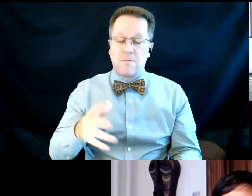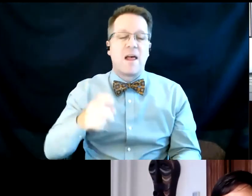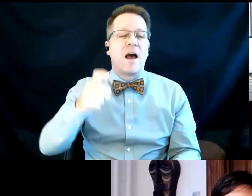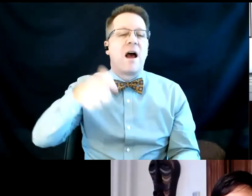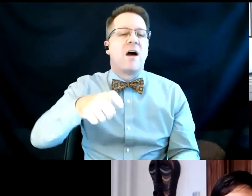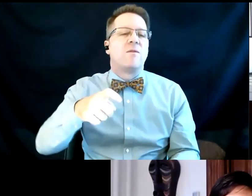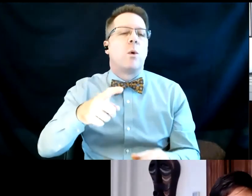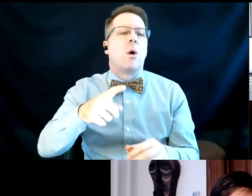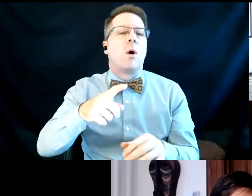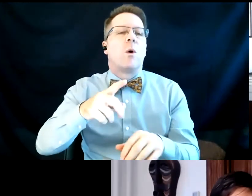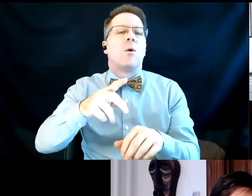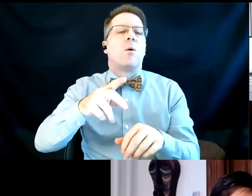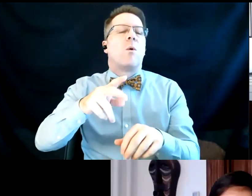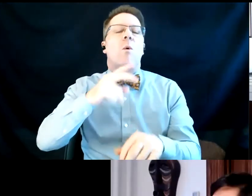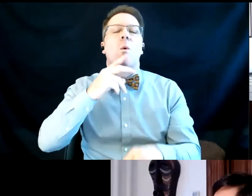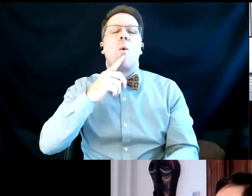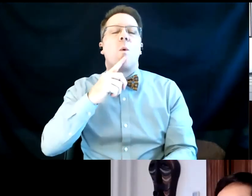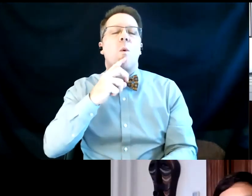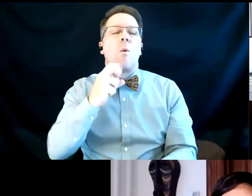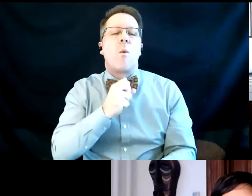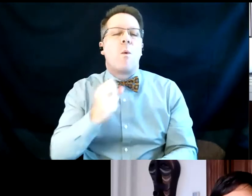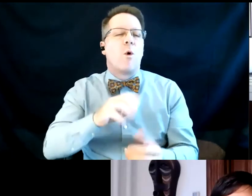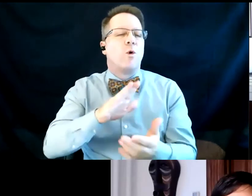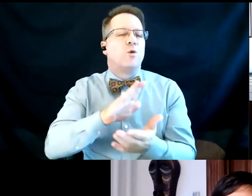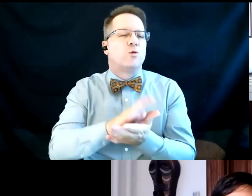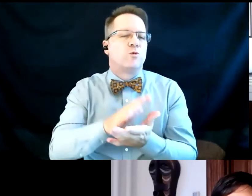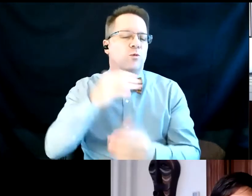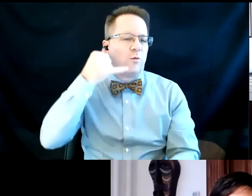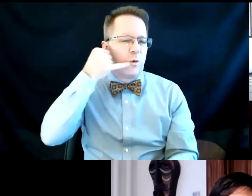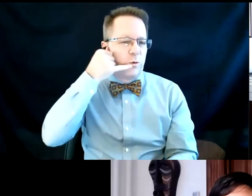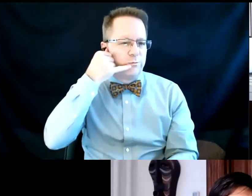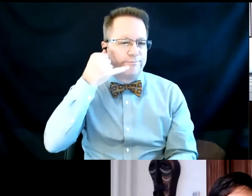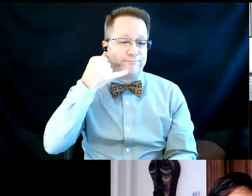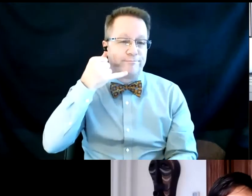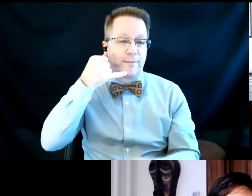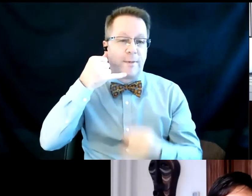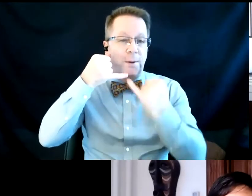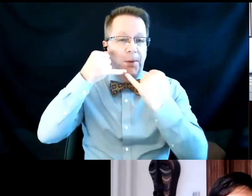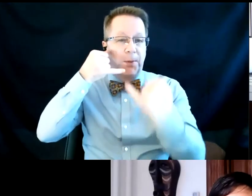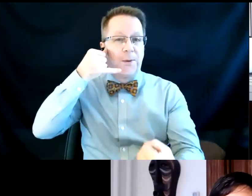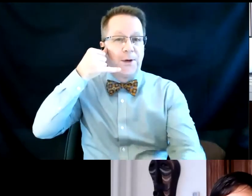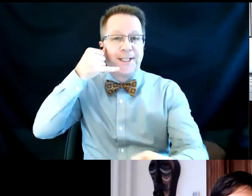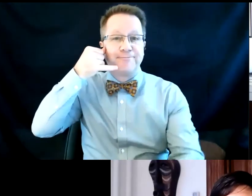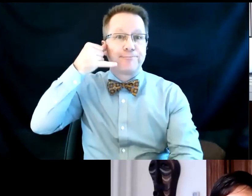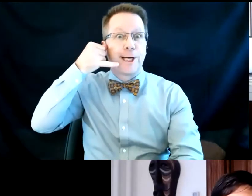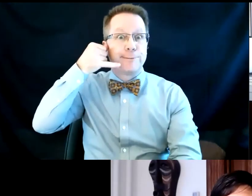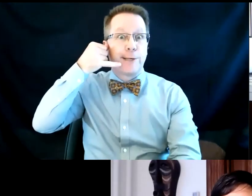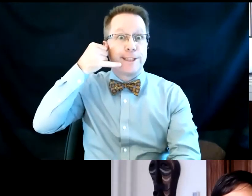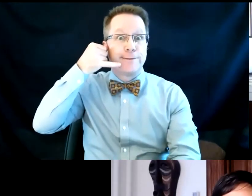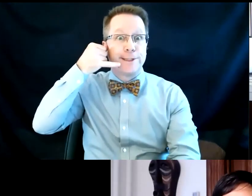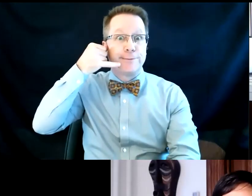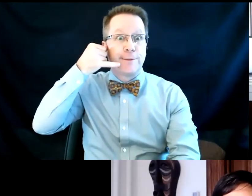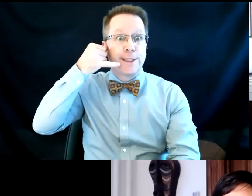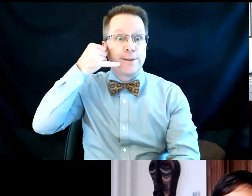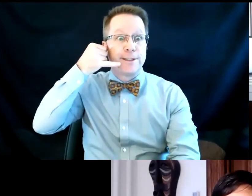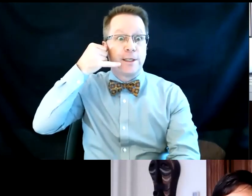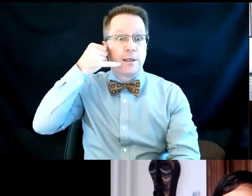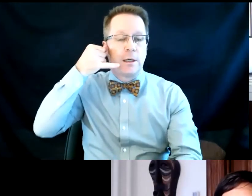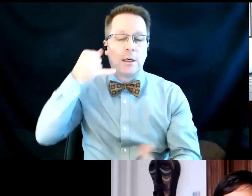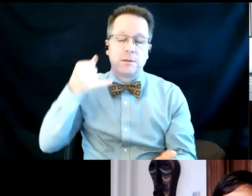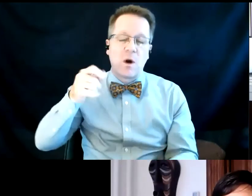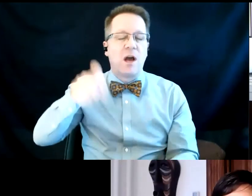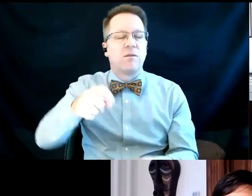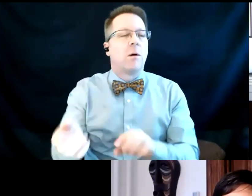home basically since the pandemic began in this office. But I had to return to the old ACLU office where our